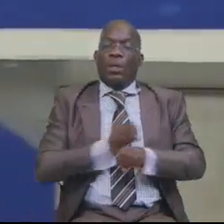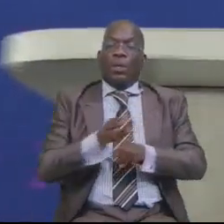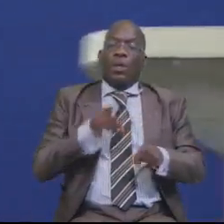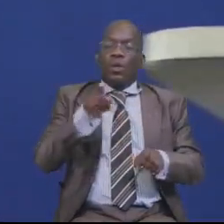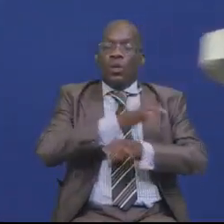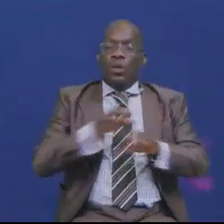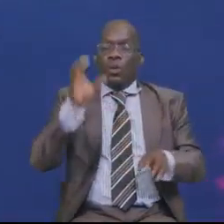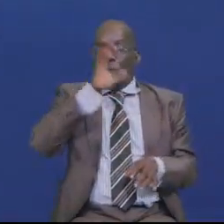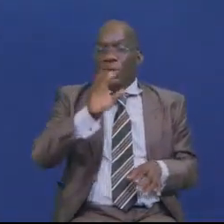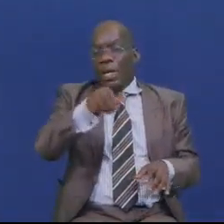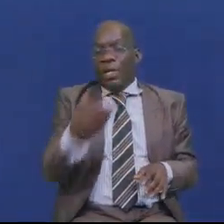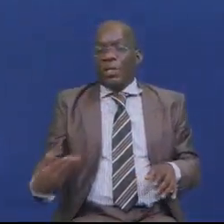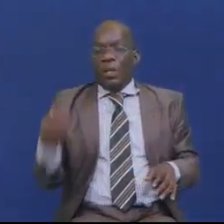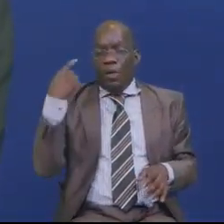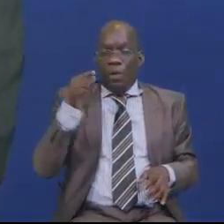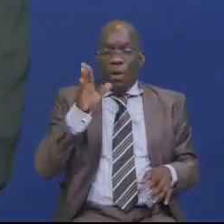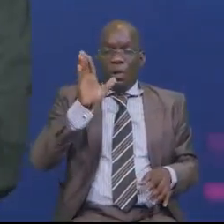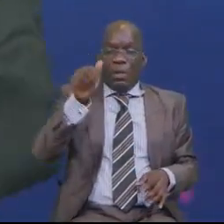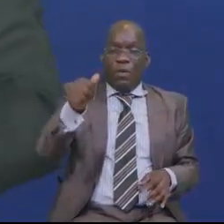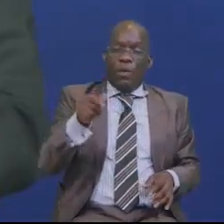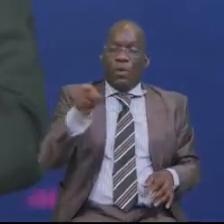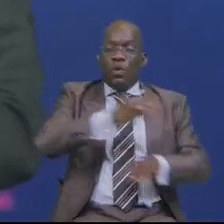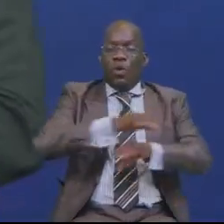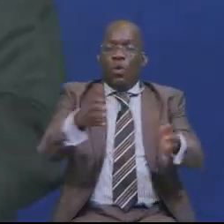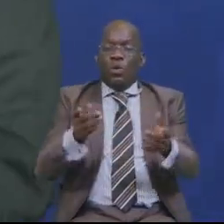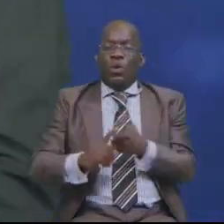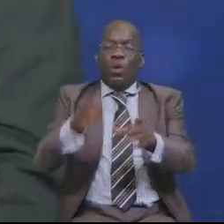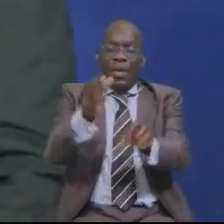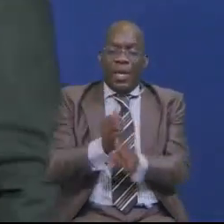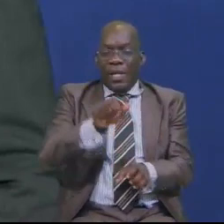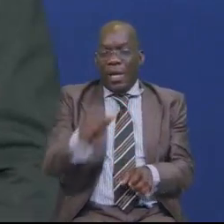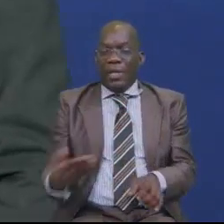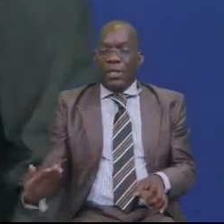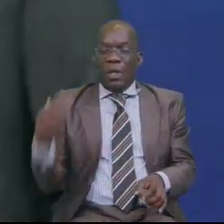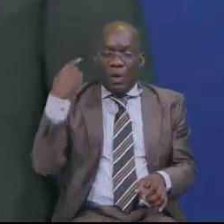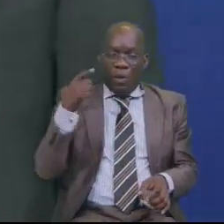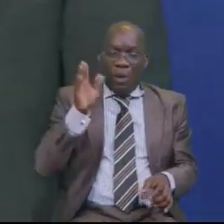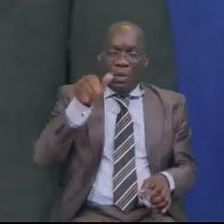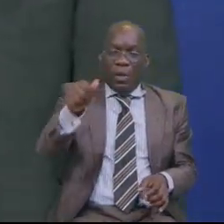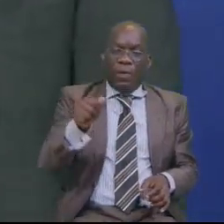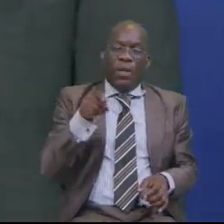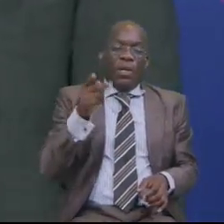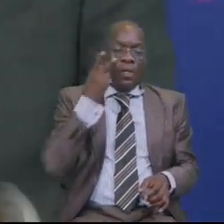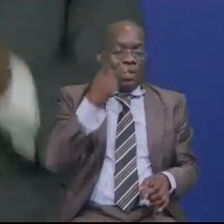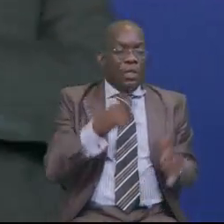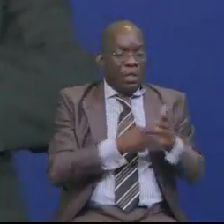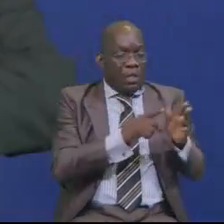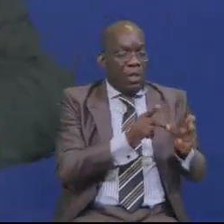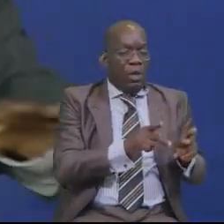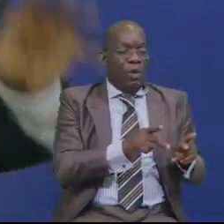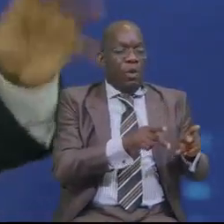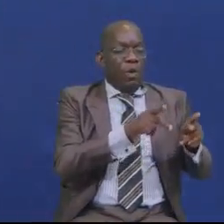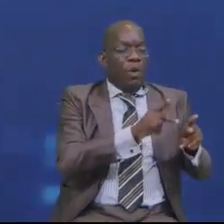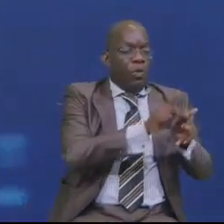not trying to grab anything for yourself. You come into the kingdom. Look at position, I grab that. Look